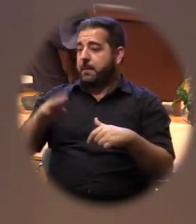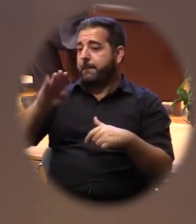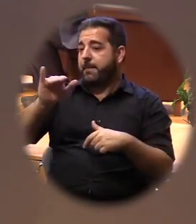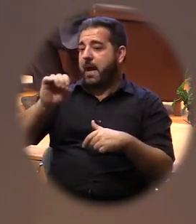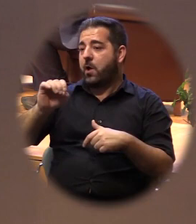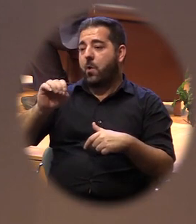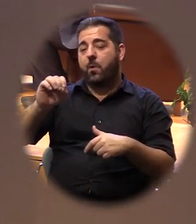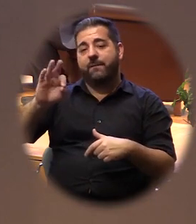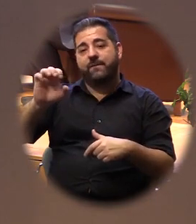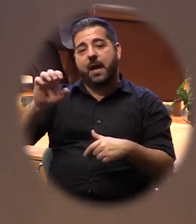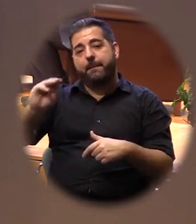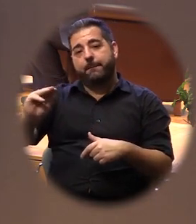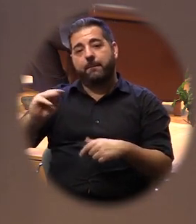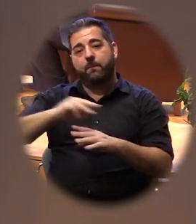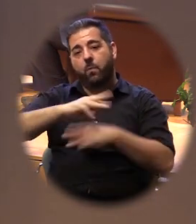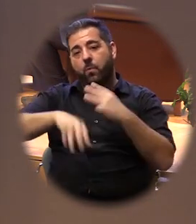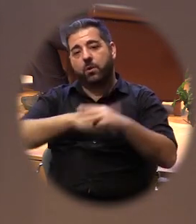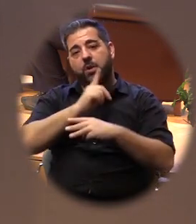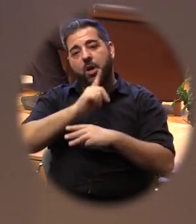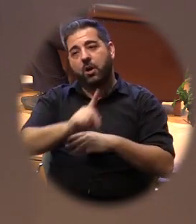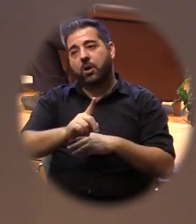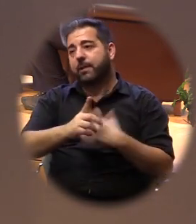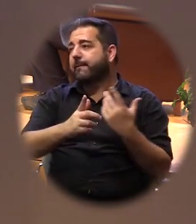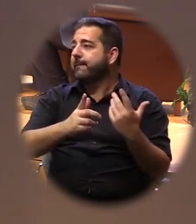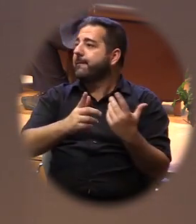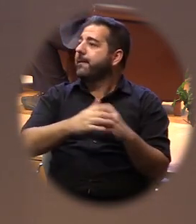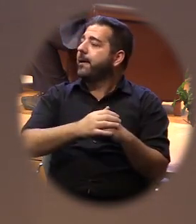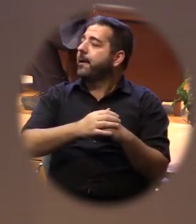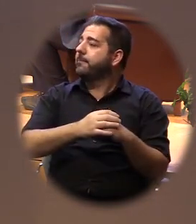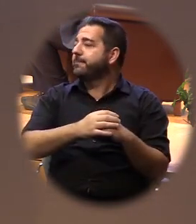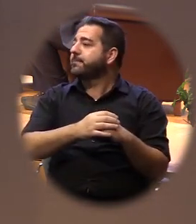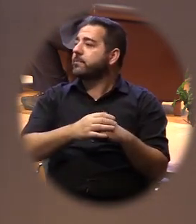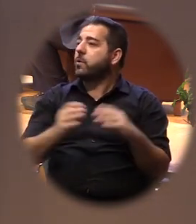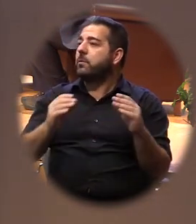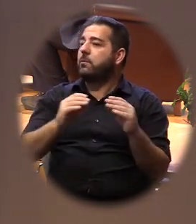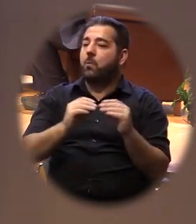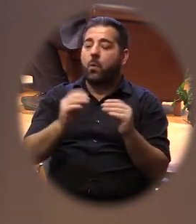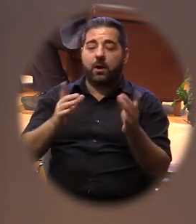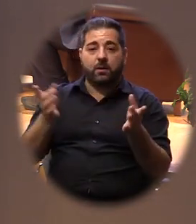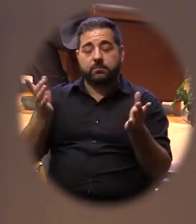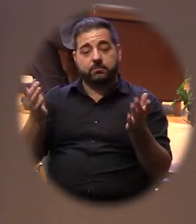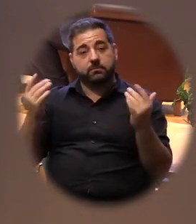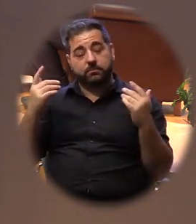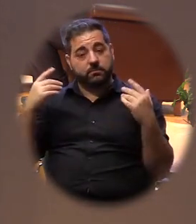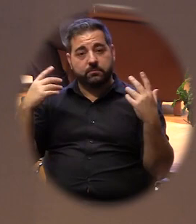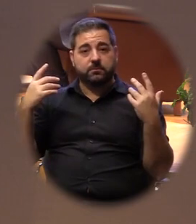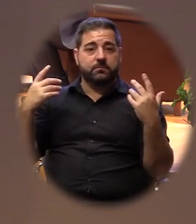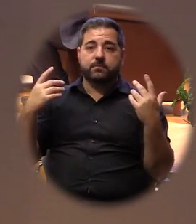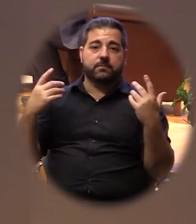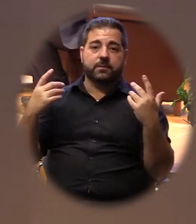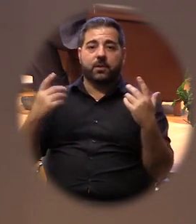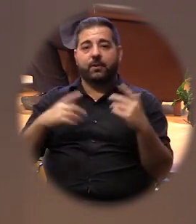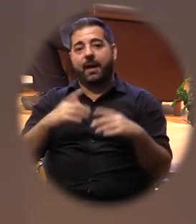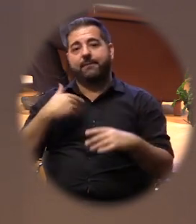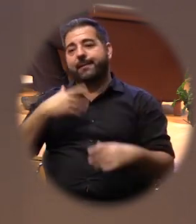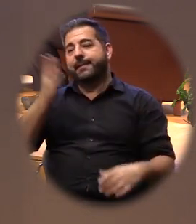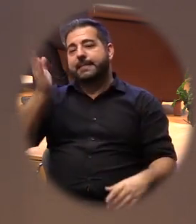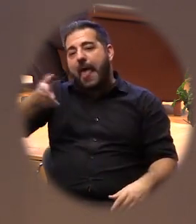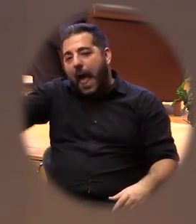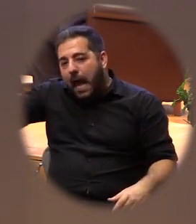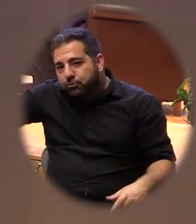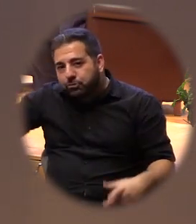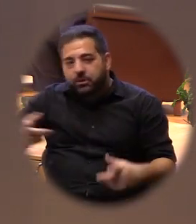biofeminist world are um or even more horrific there they are because they have slashes in